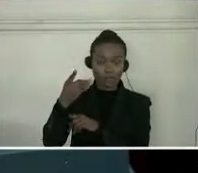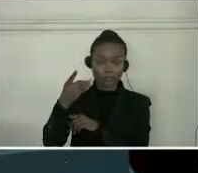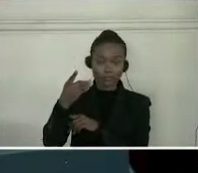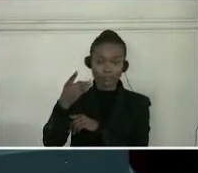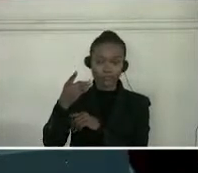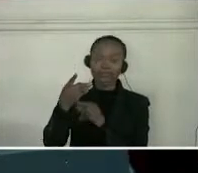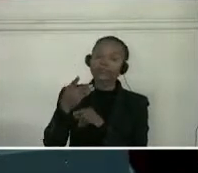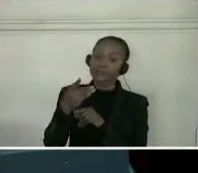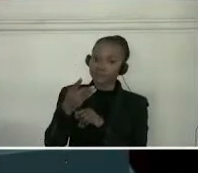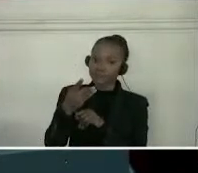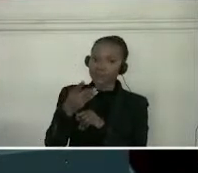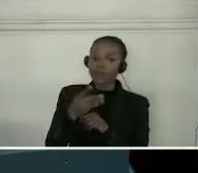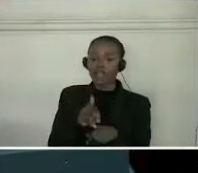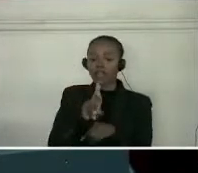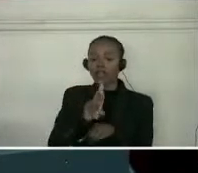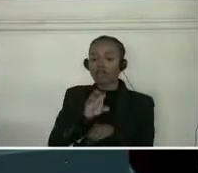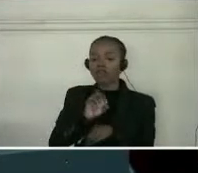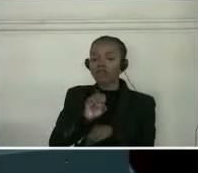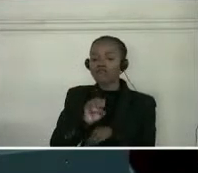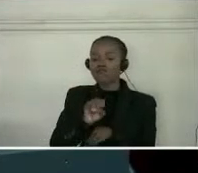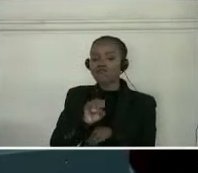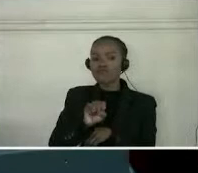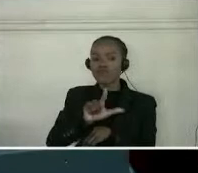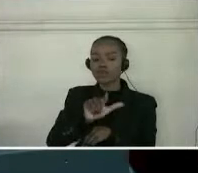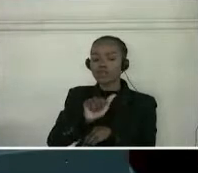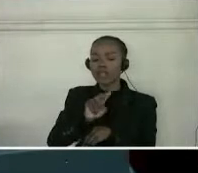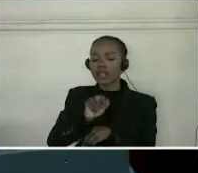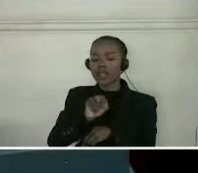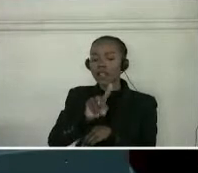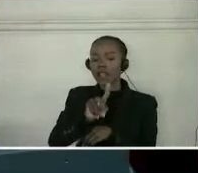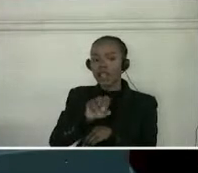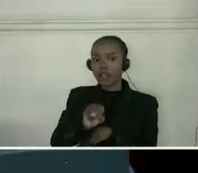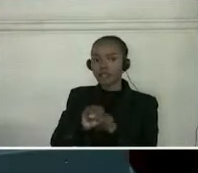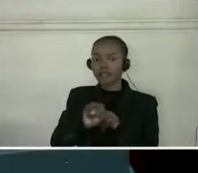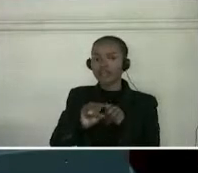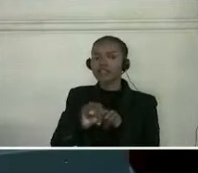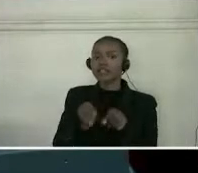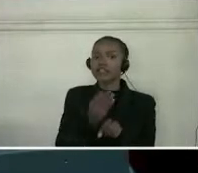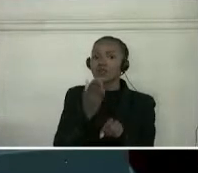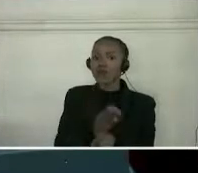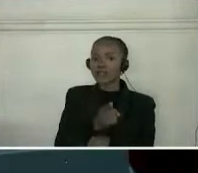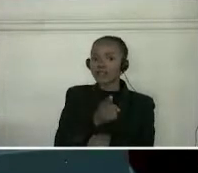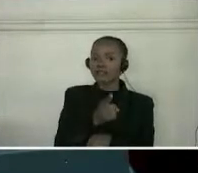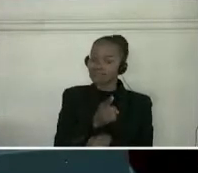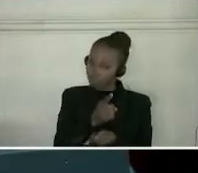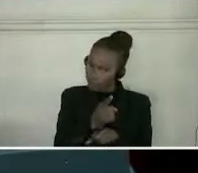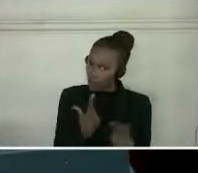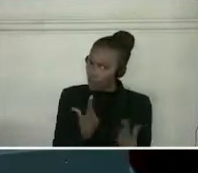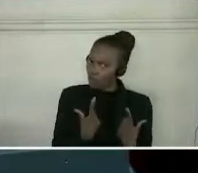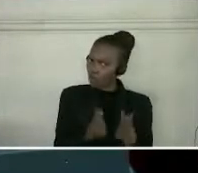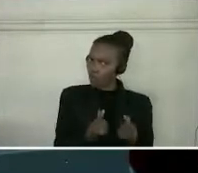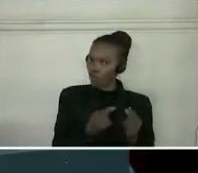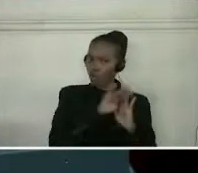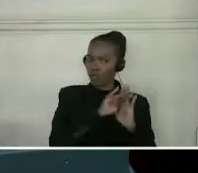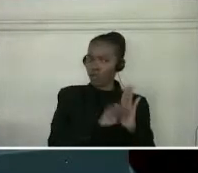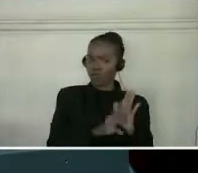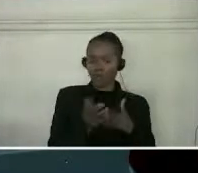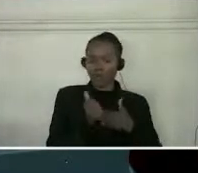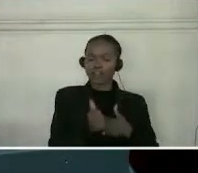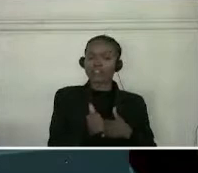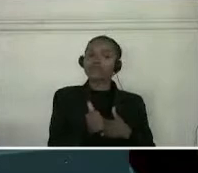roseland's trust to implement leadership program and youth camps to support the most